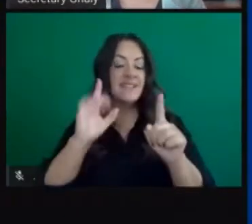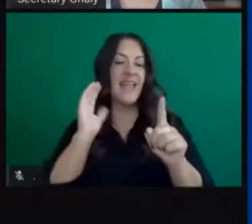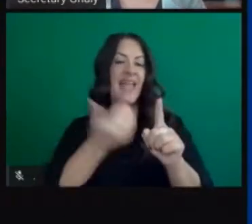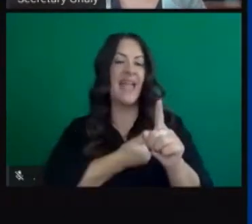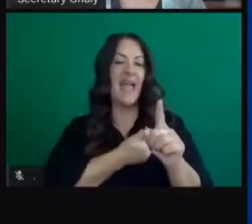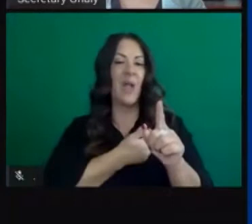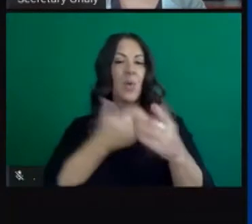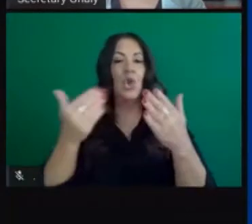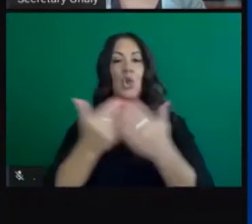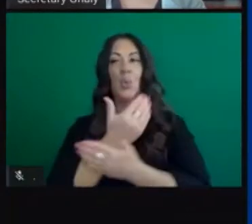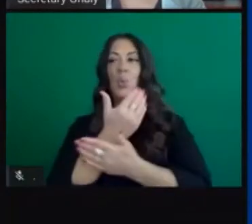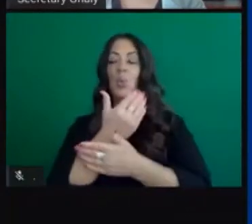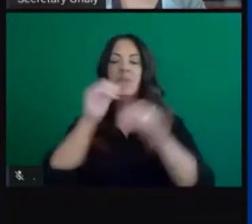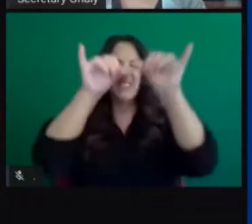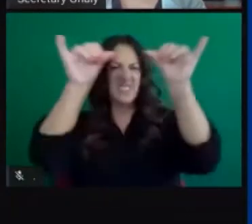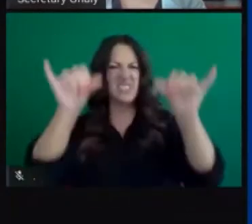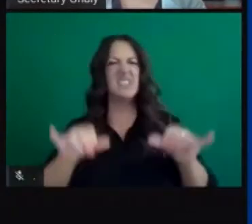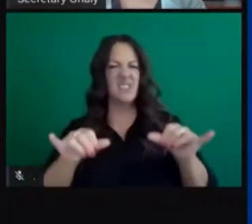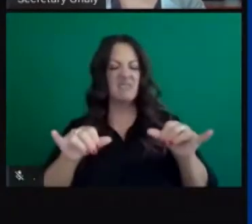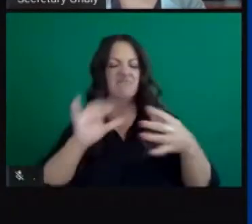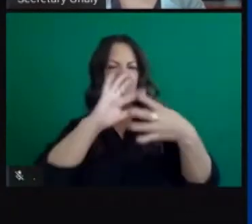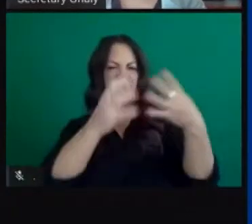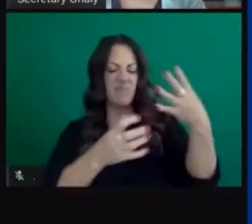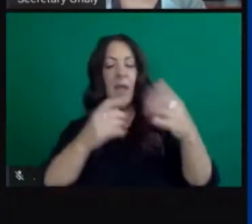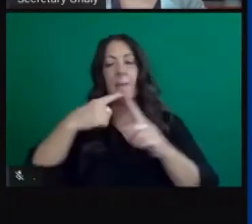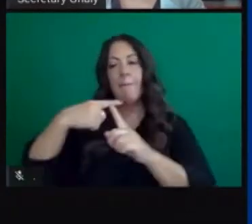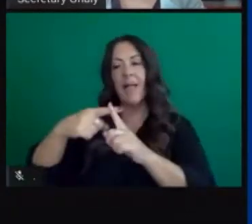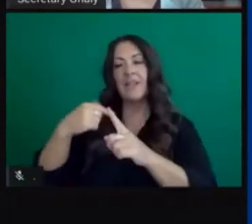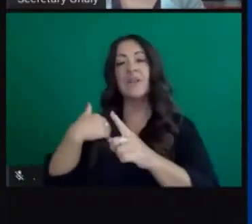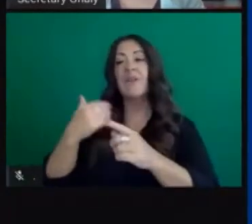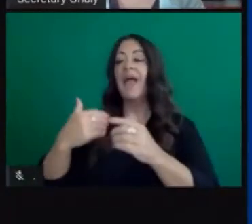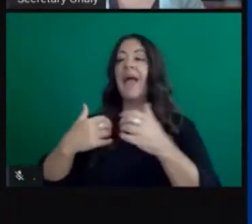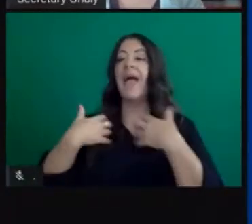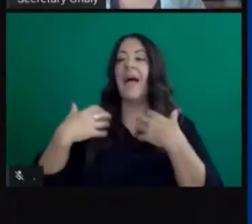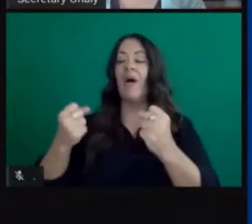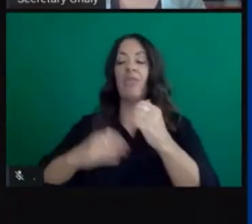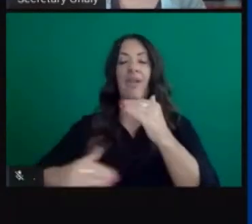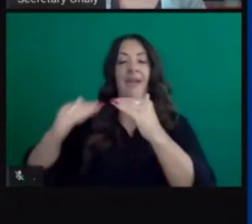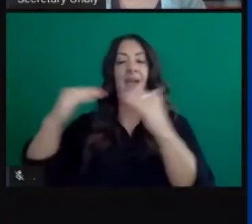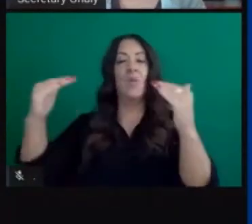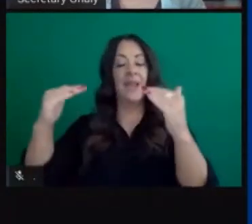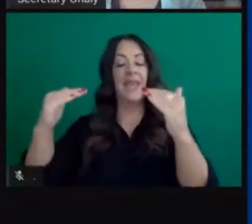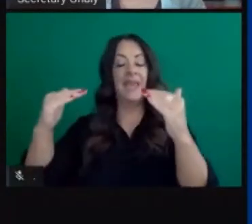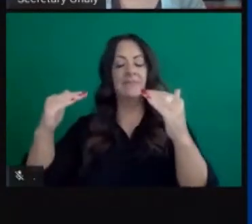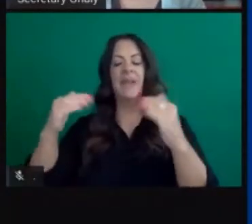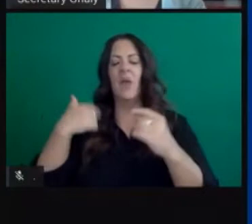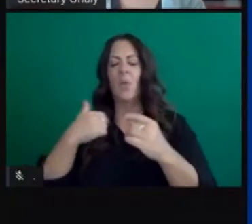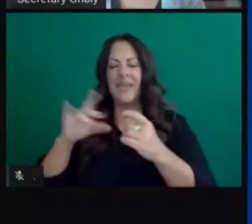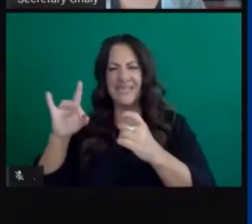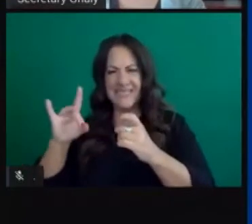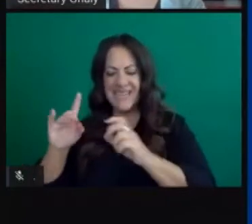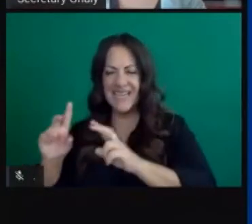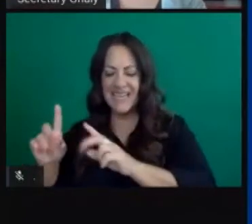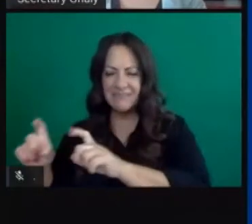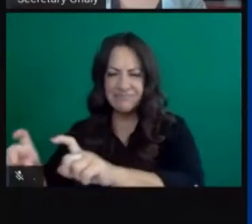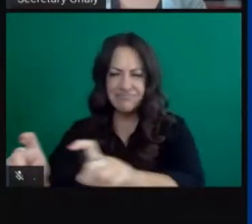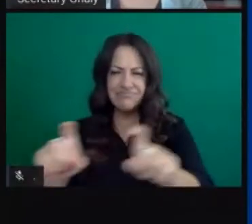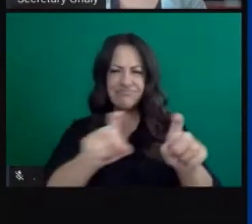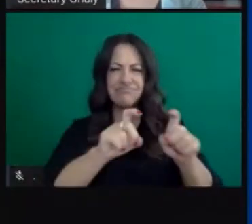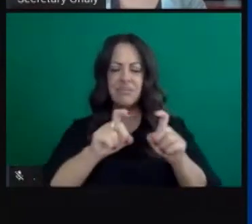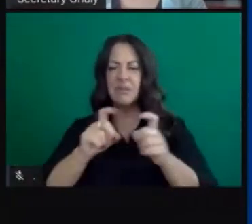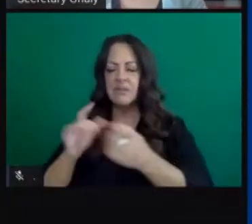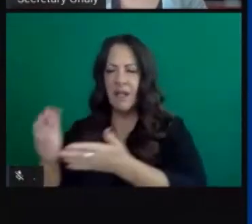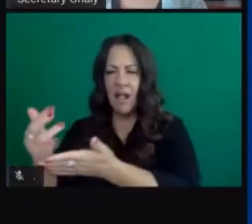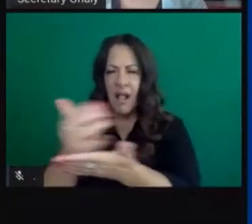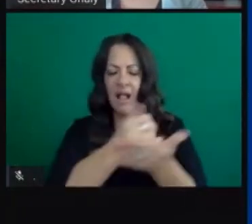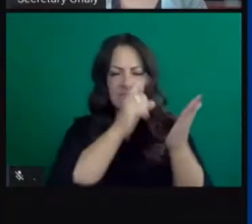blueprint framework that we would have a health equity metric, and we are very excited today to share the details of that metric. So we all know